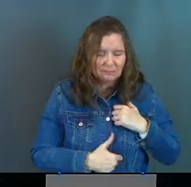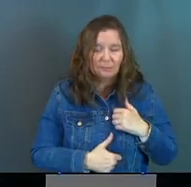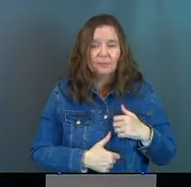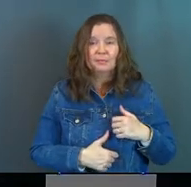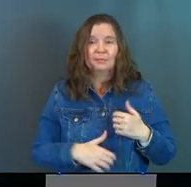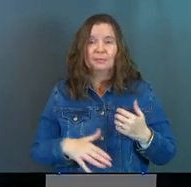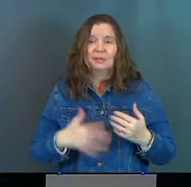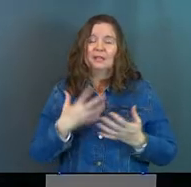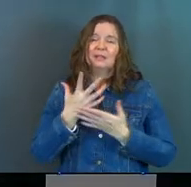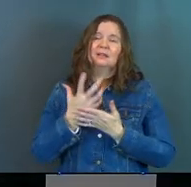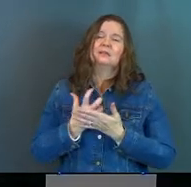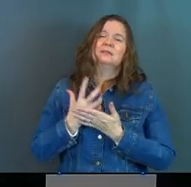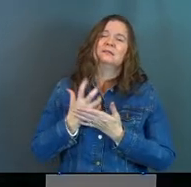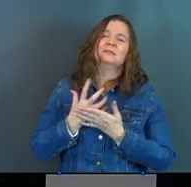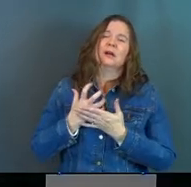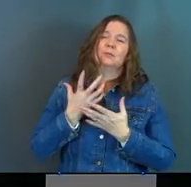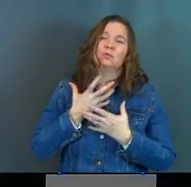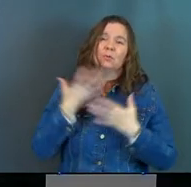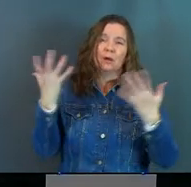It's a desperate cry.